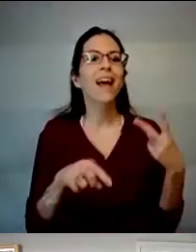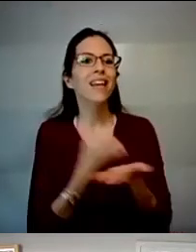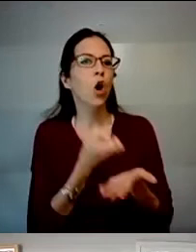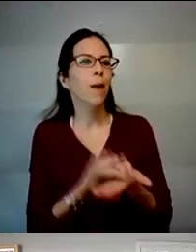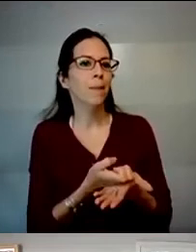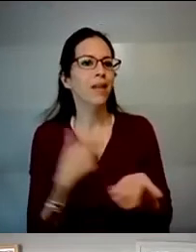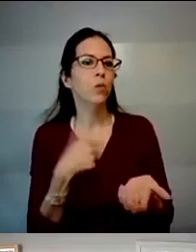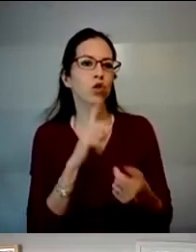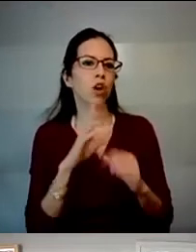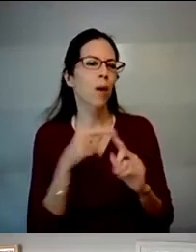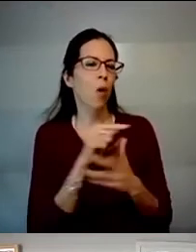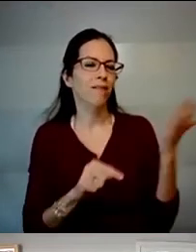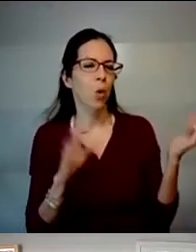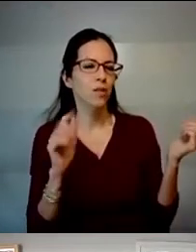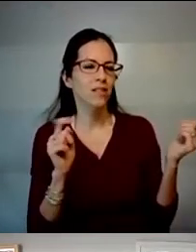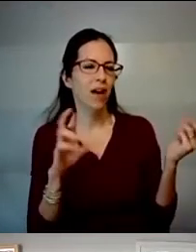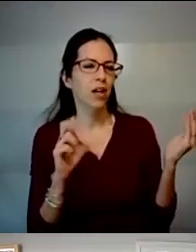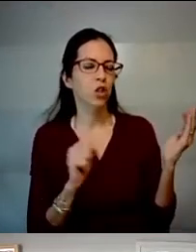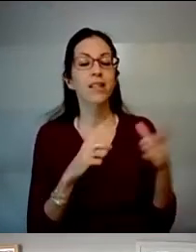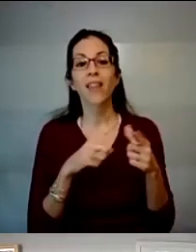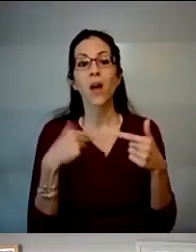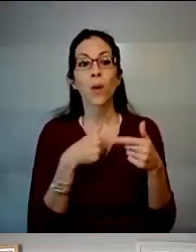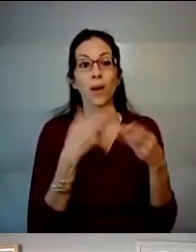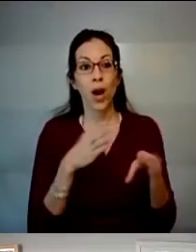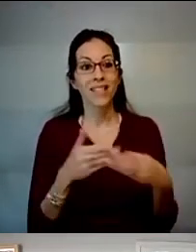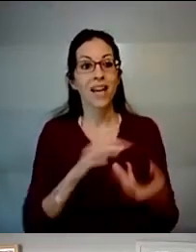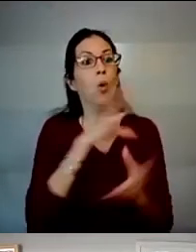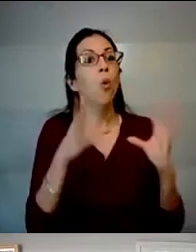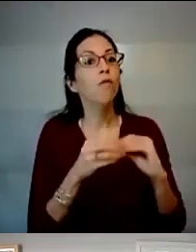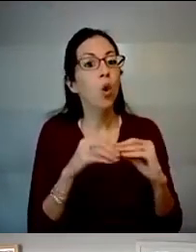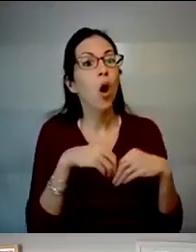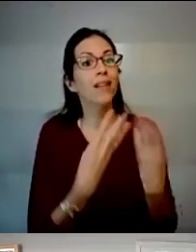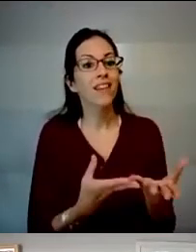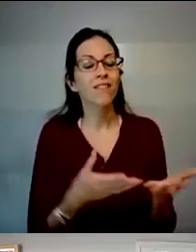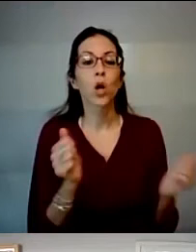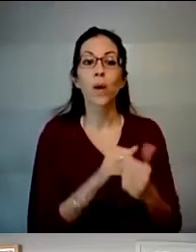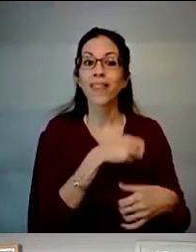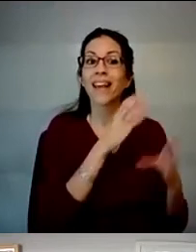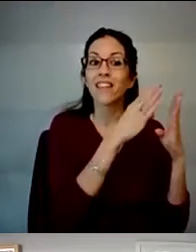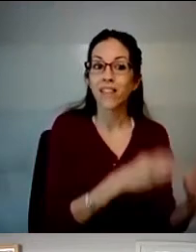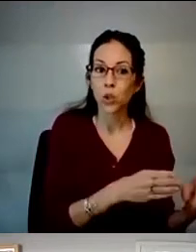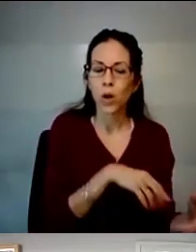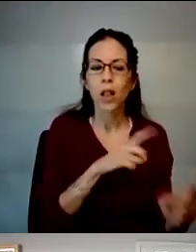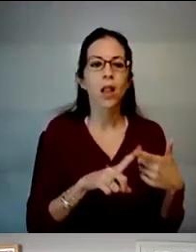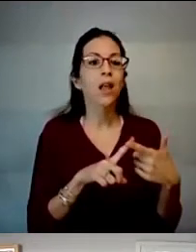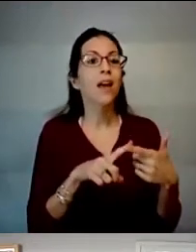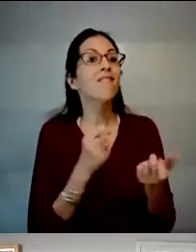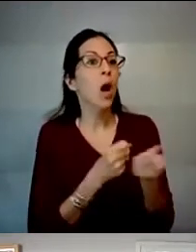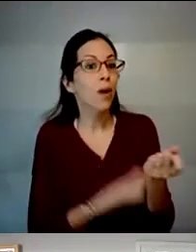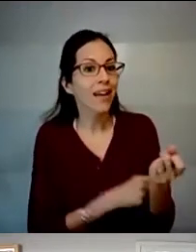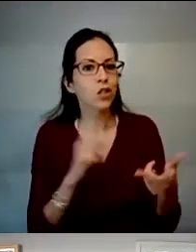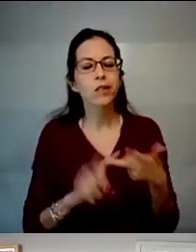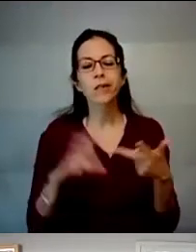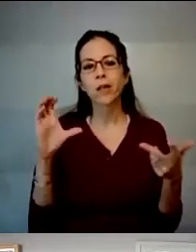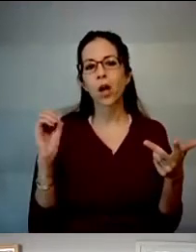And then we kind of break down the overall giving by individual giving, by foundations, and by corporations, because they're very separate and then they